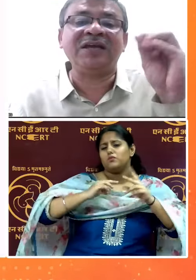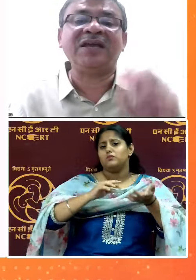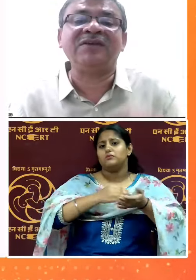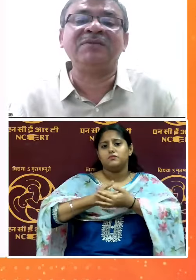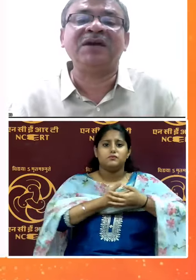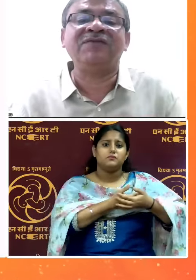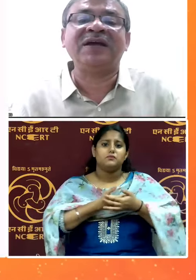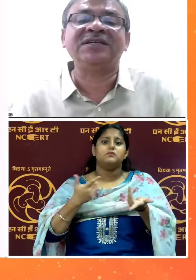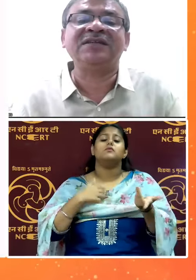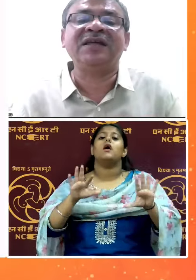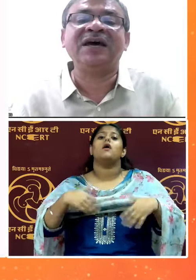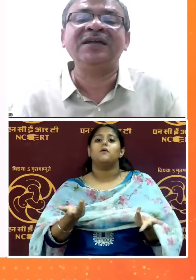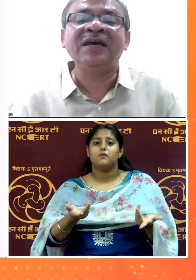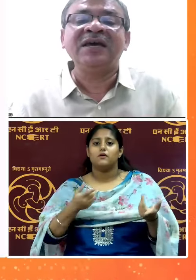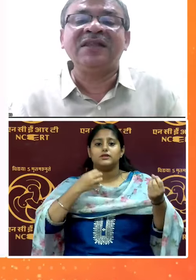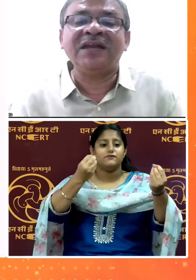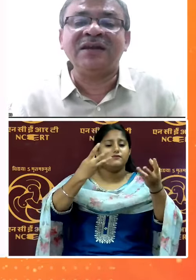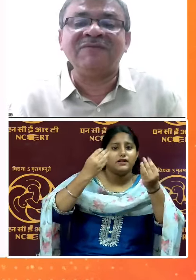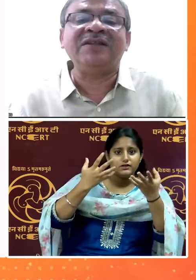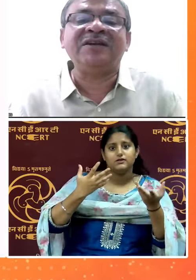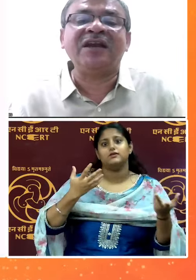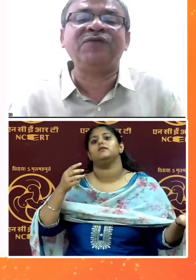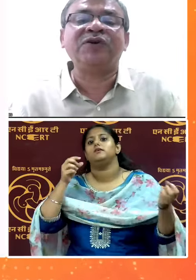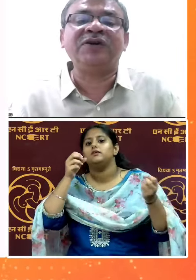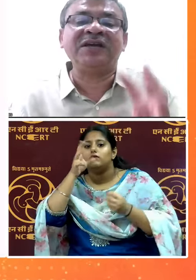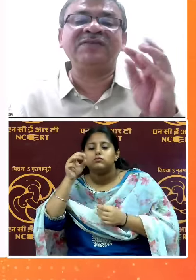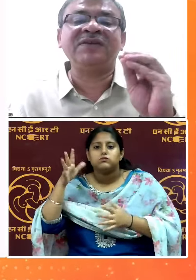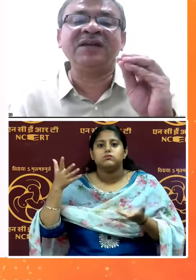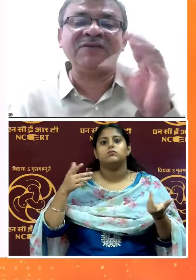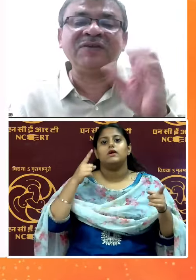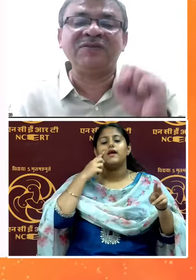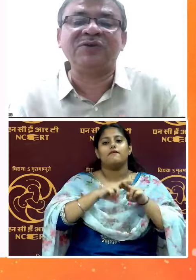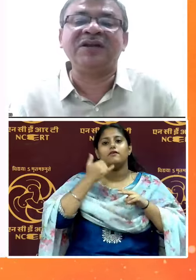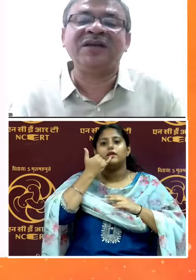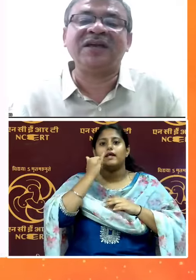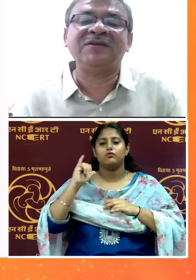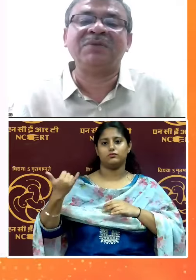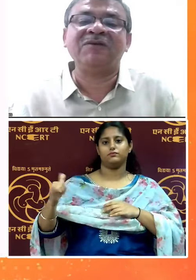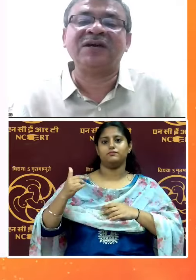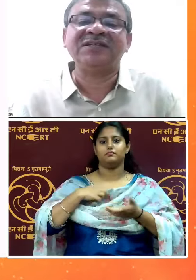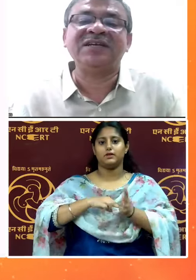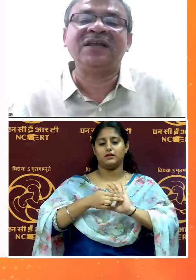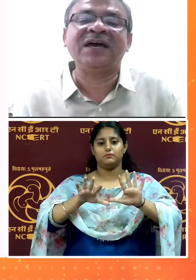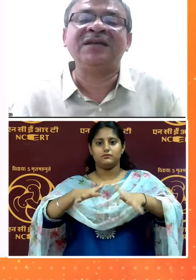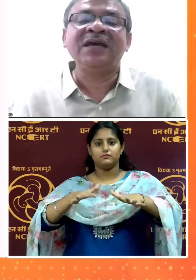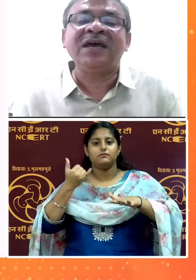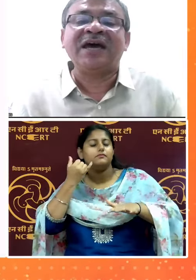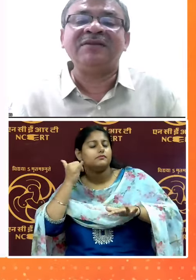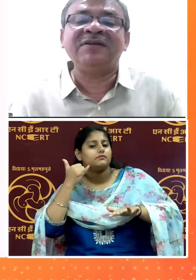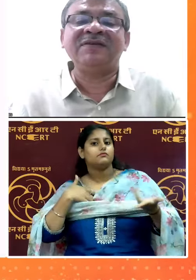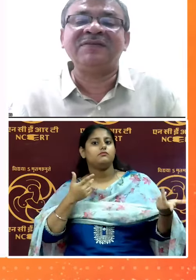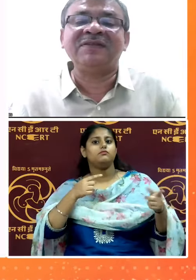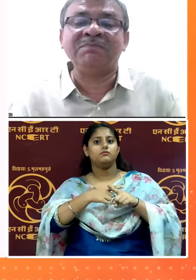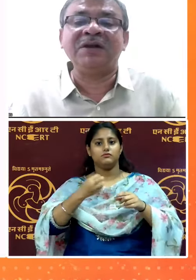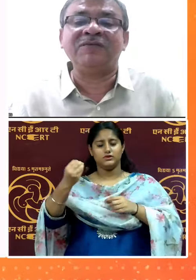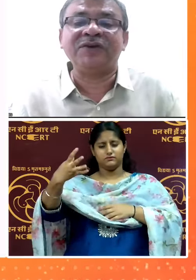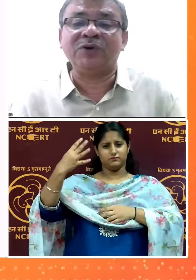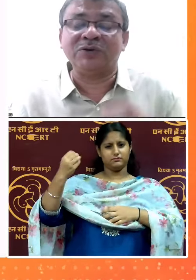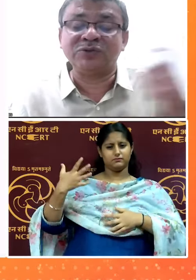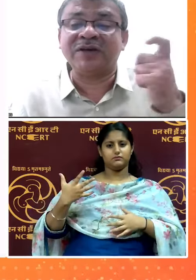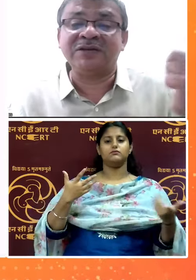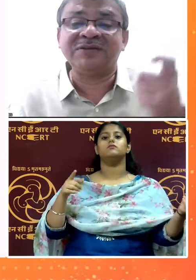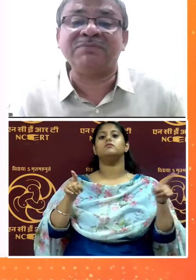visual indication by flashing the light. Then when the telephone rings, it gives a visual indication by Oh, flashing. Right? And this is the symbol